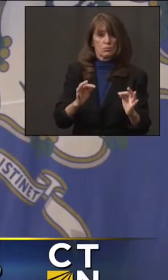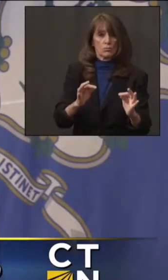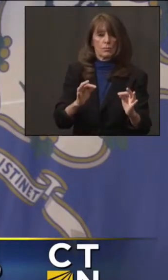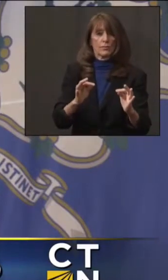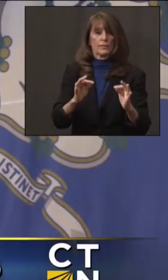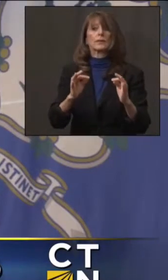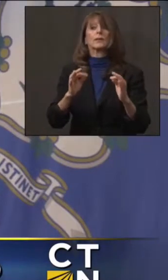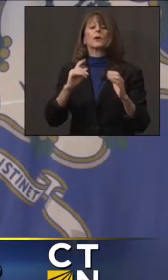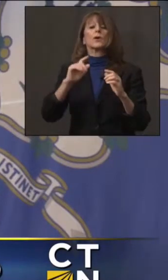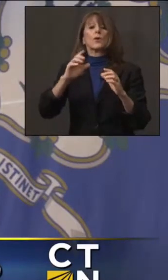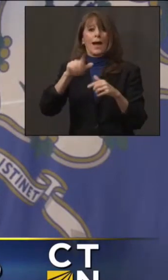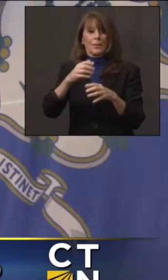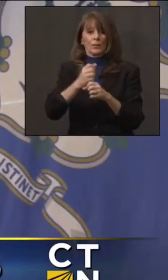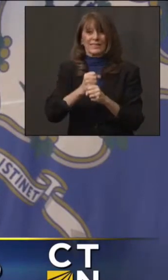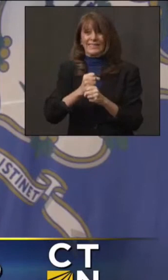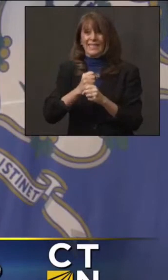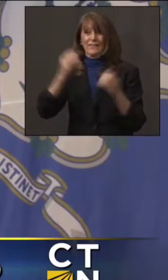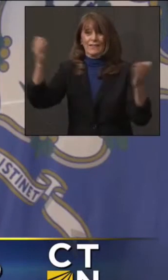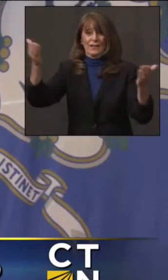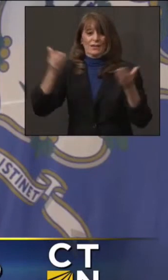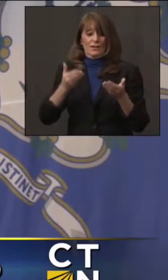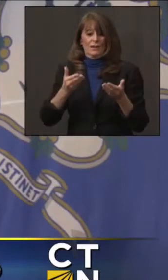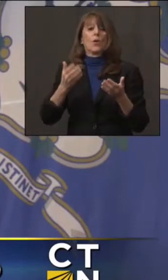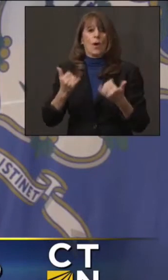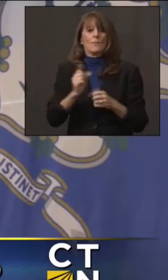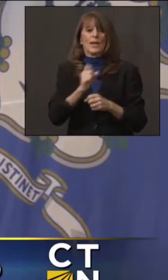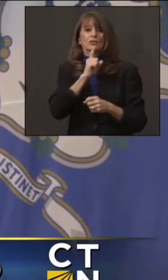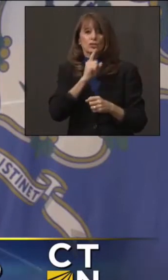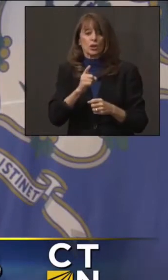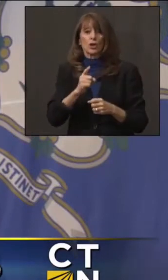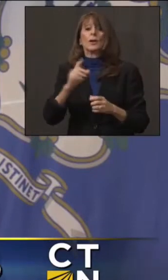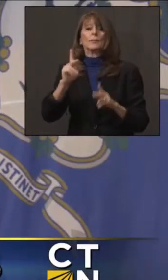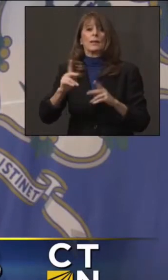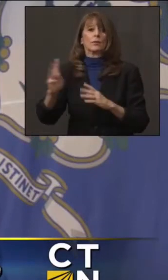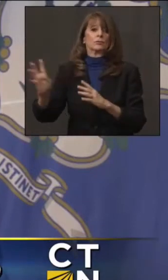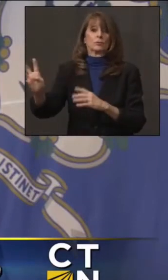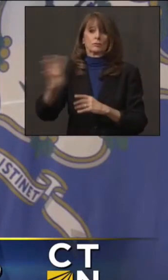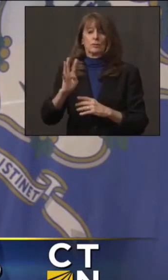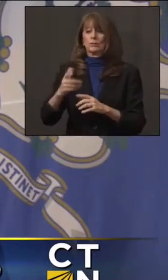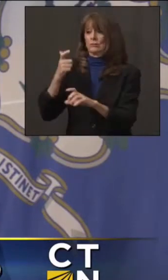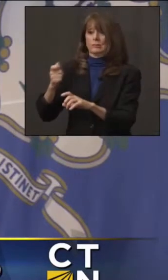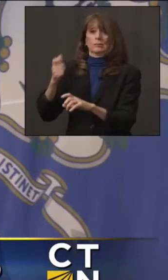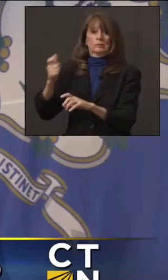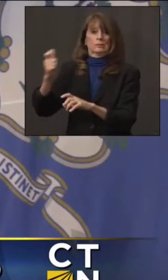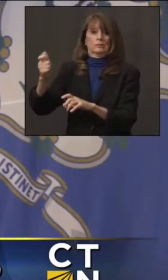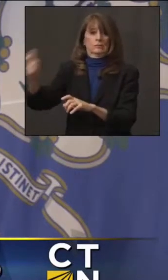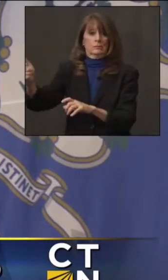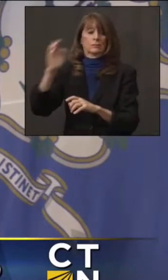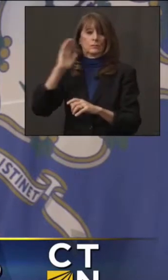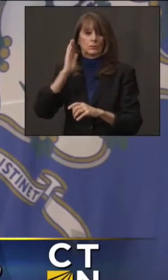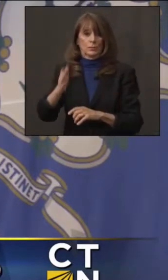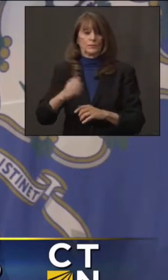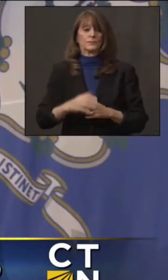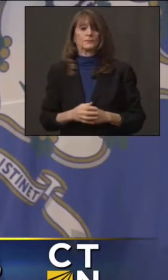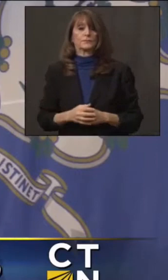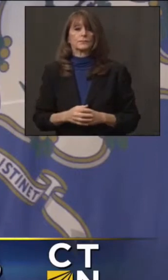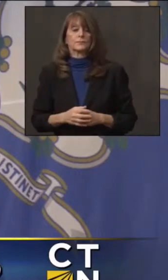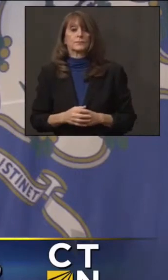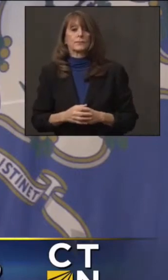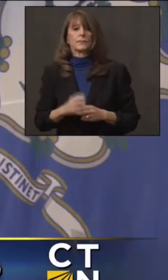get the vaccines, we've got to make sure that they can be delivered on a timely basis. So,